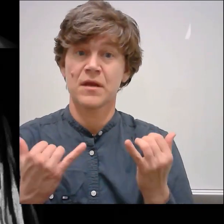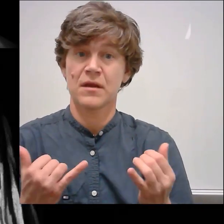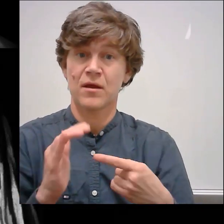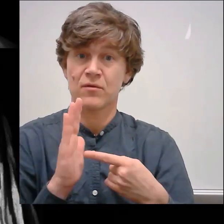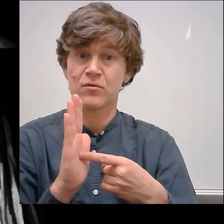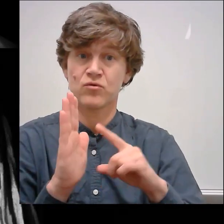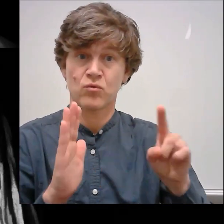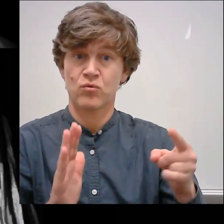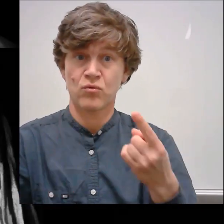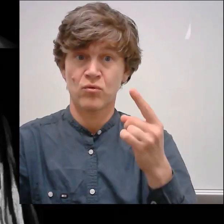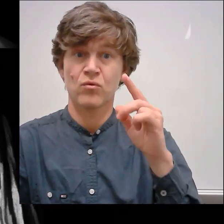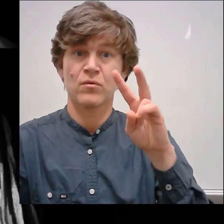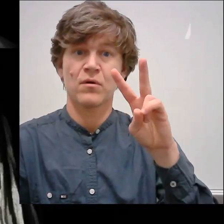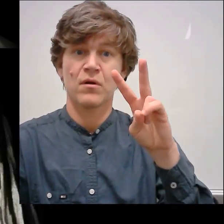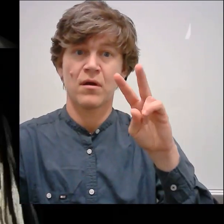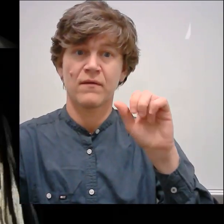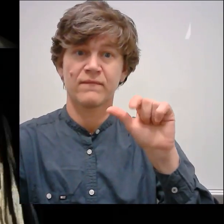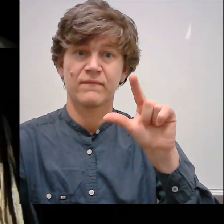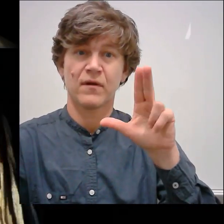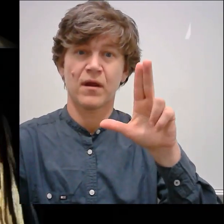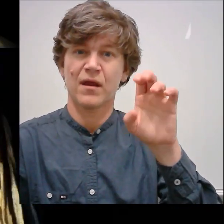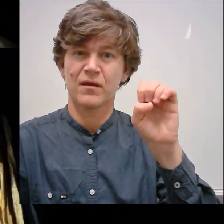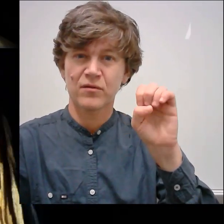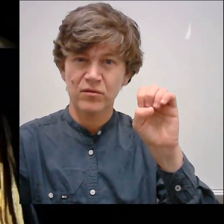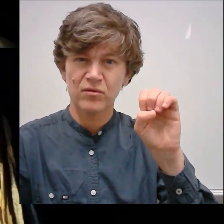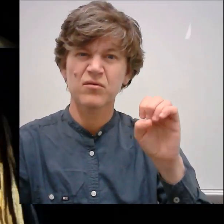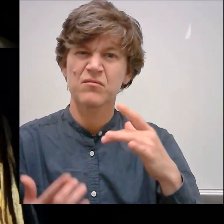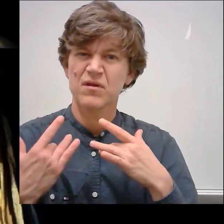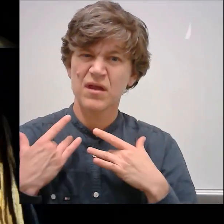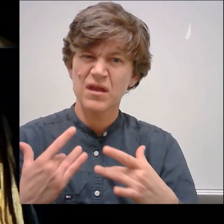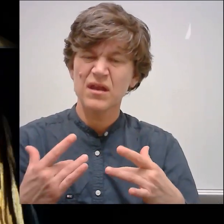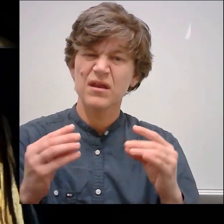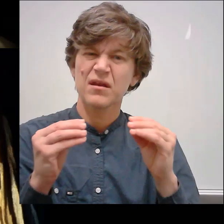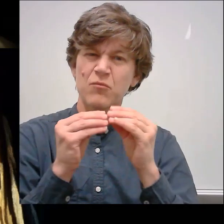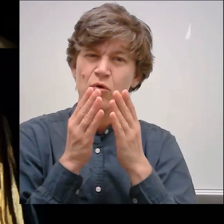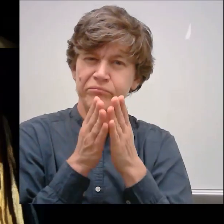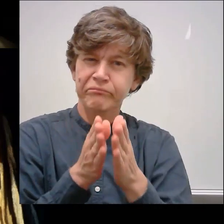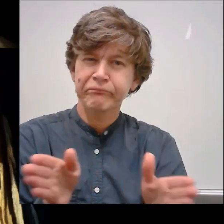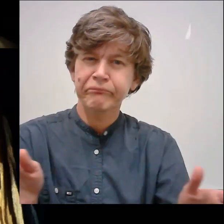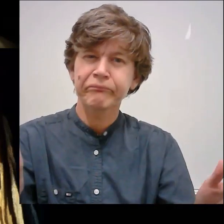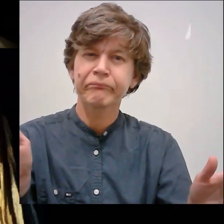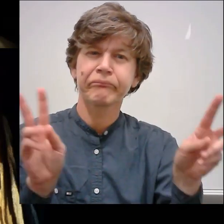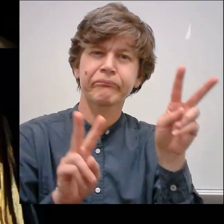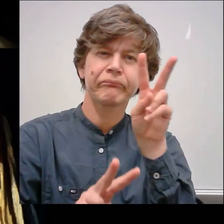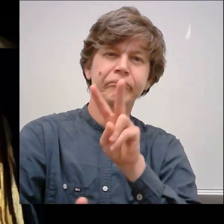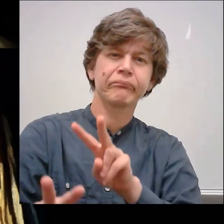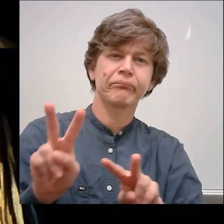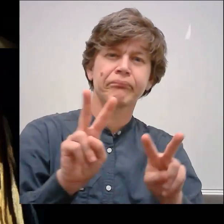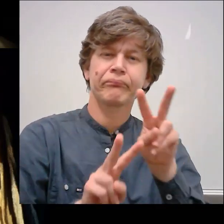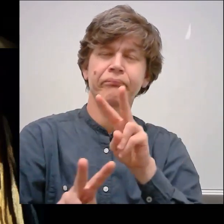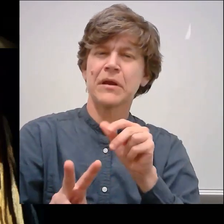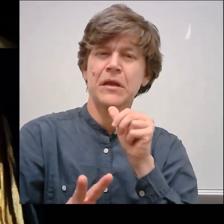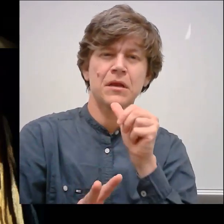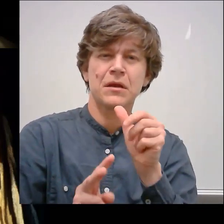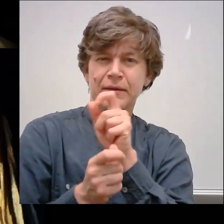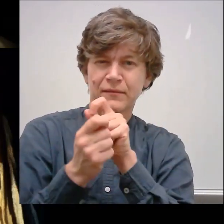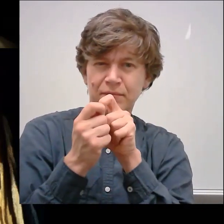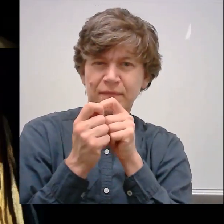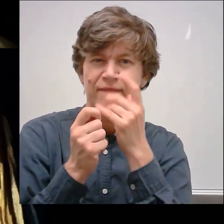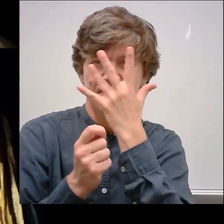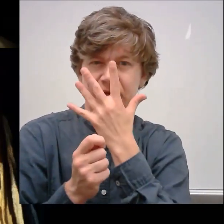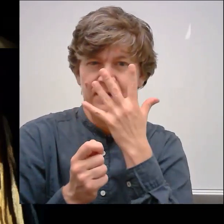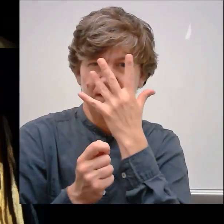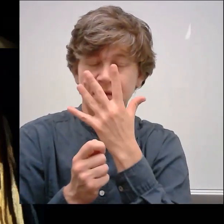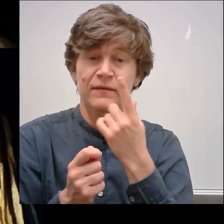we're tending to move a bit more around the form as a result of the contrast of vibrancy and the contrast of value together. Just